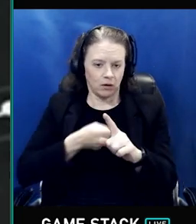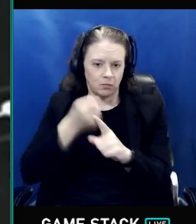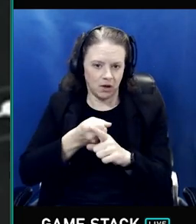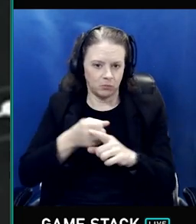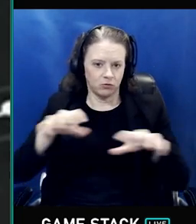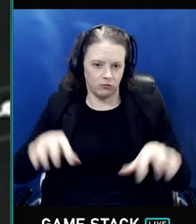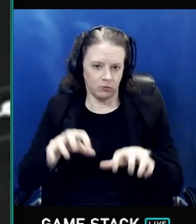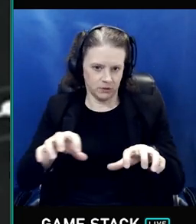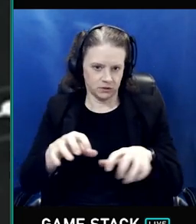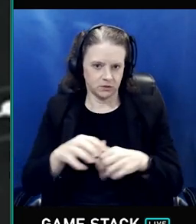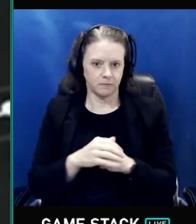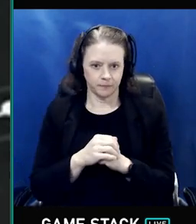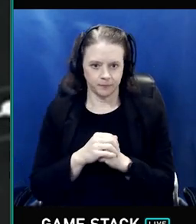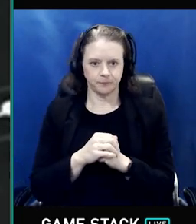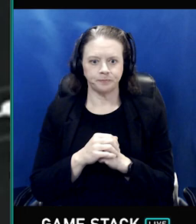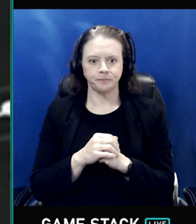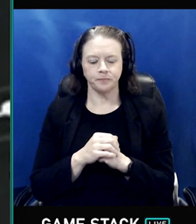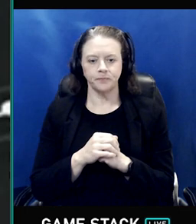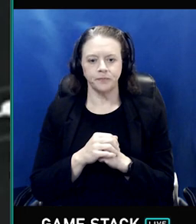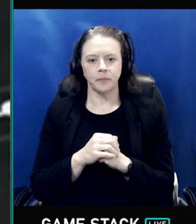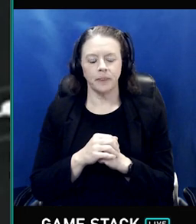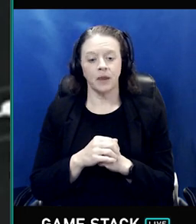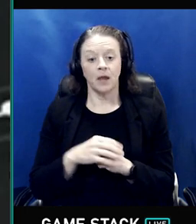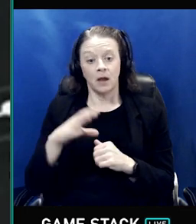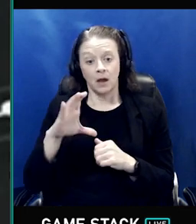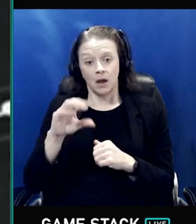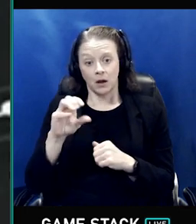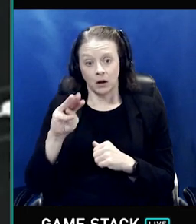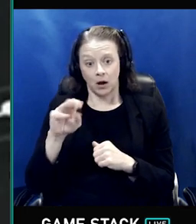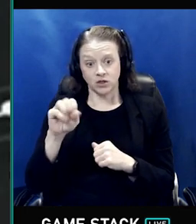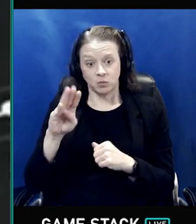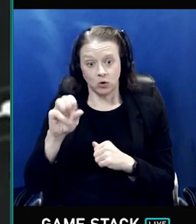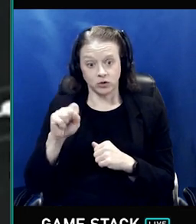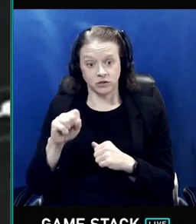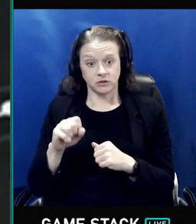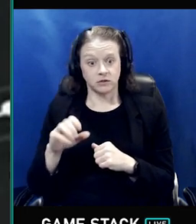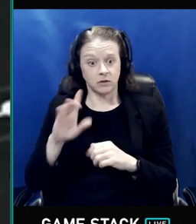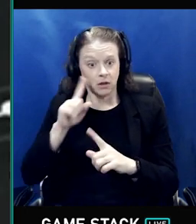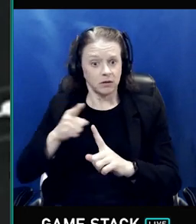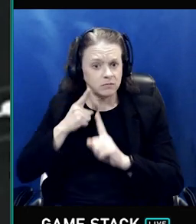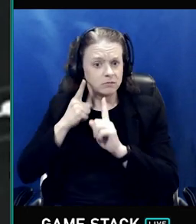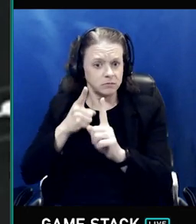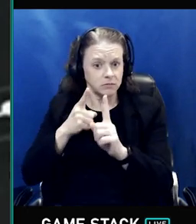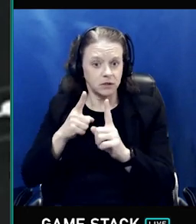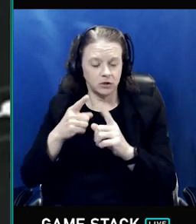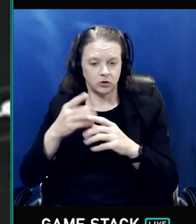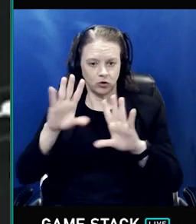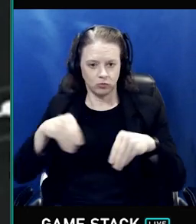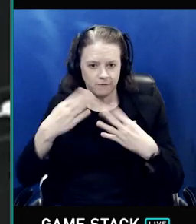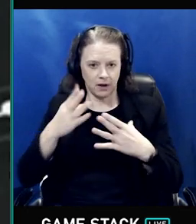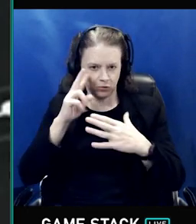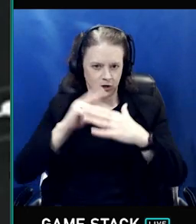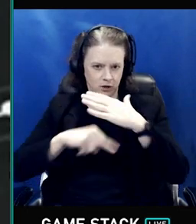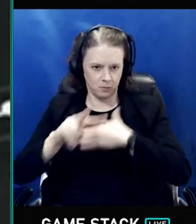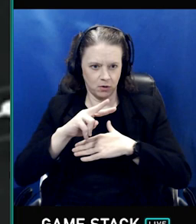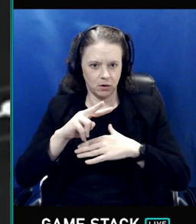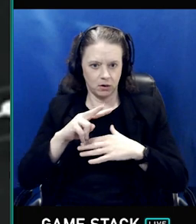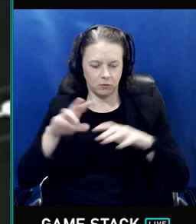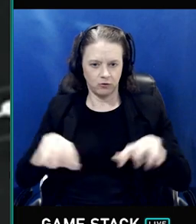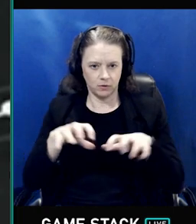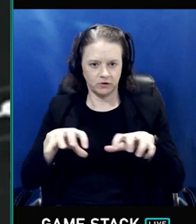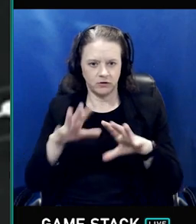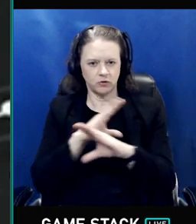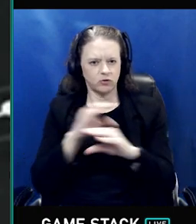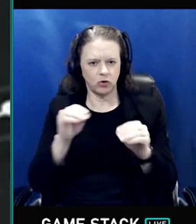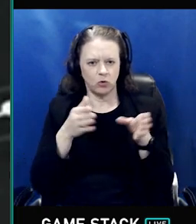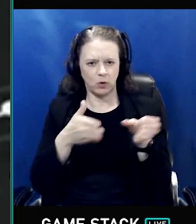DB is designed to provide predictable performance and does not provide a way to declare these relational constraints,